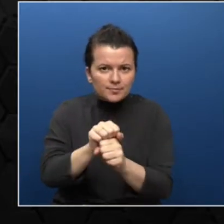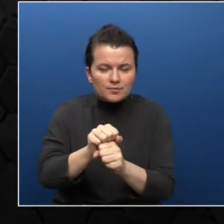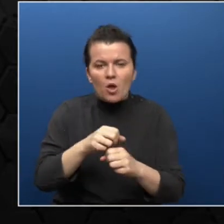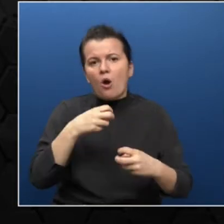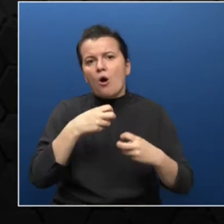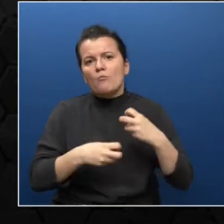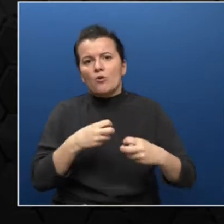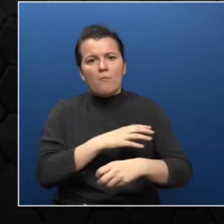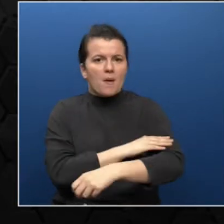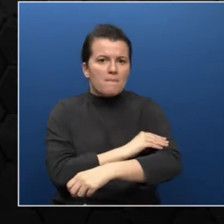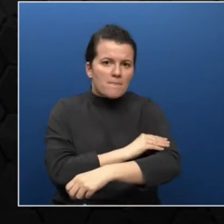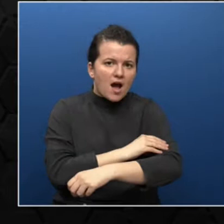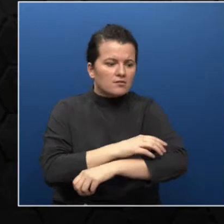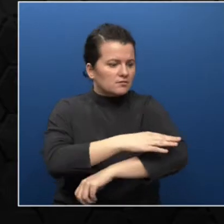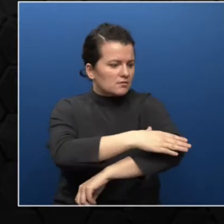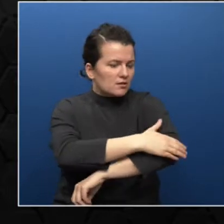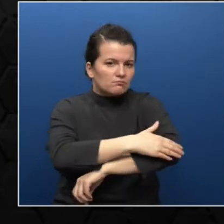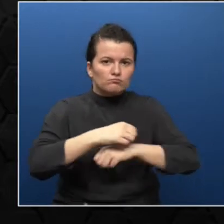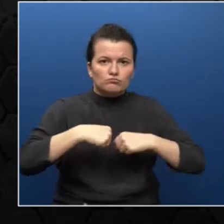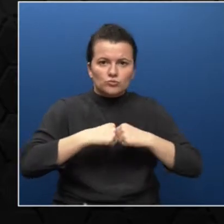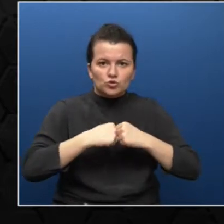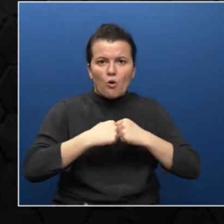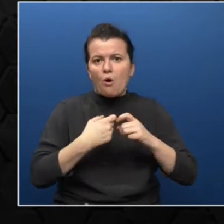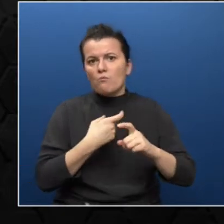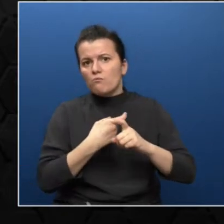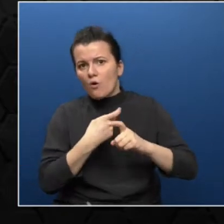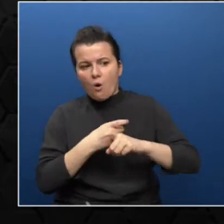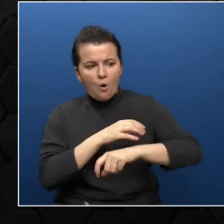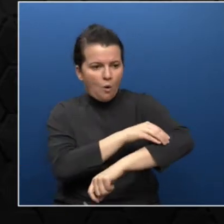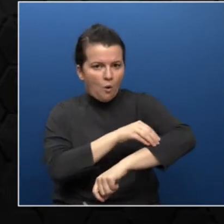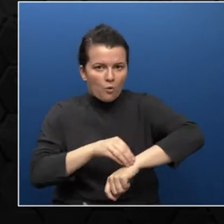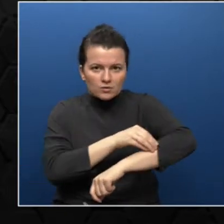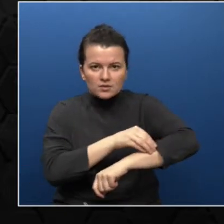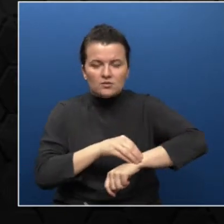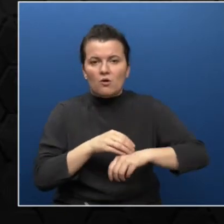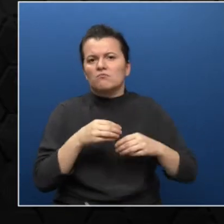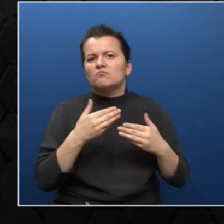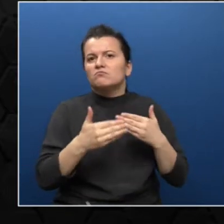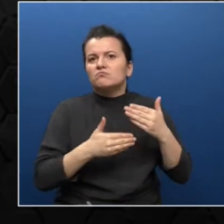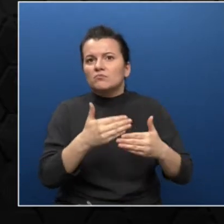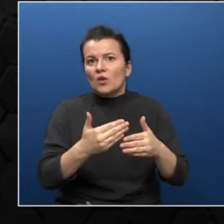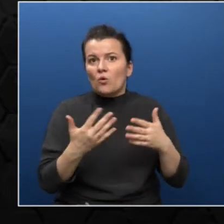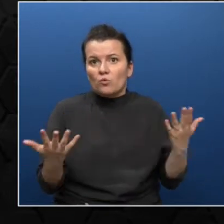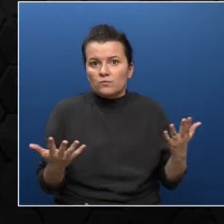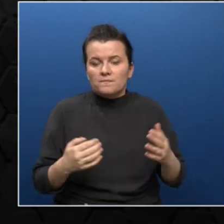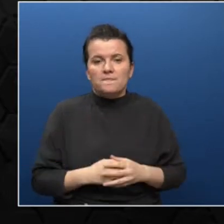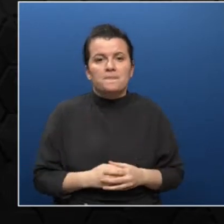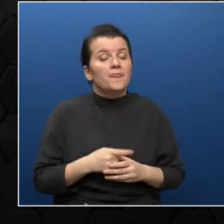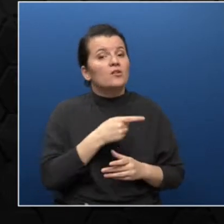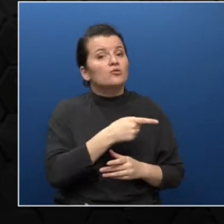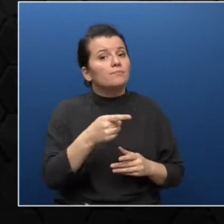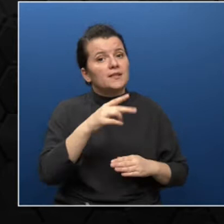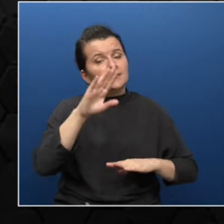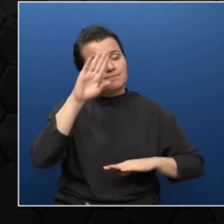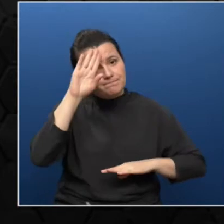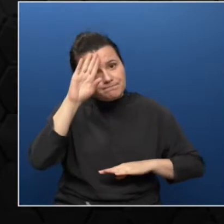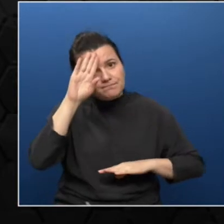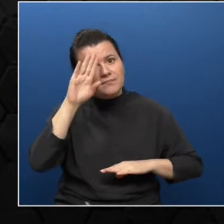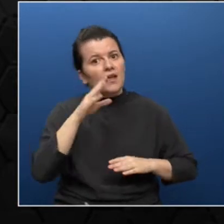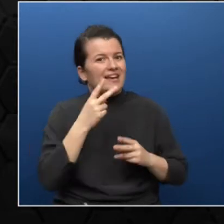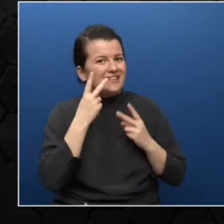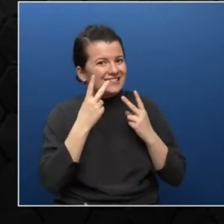first things first, orthopedic patients, there are patients who are diagnosed